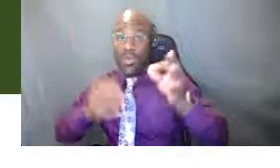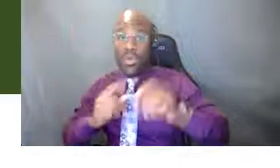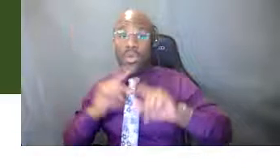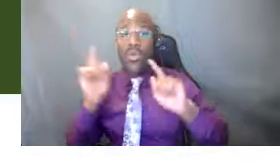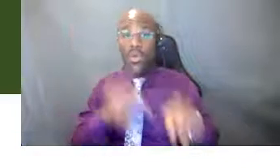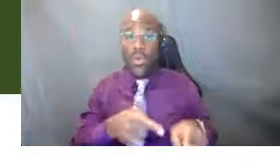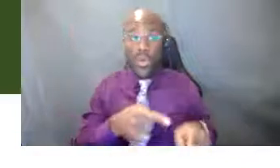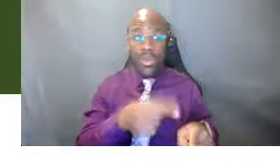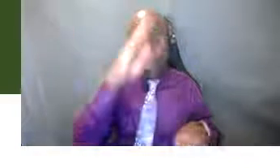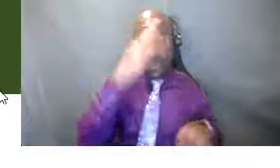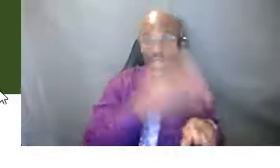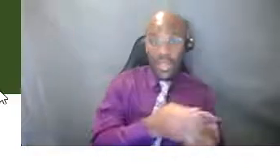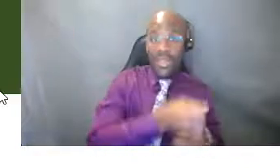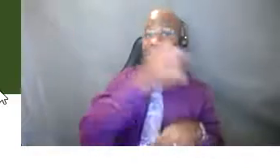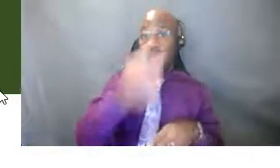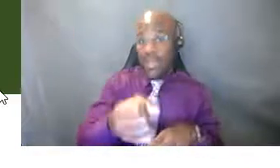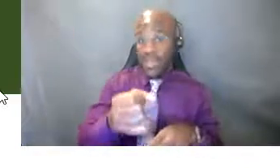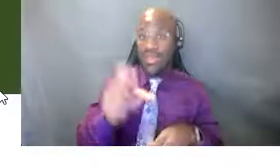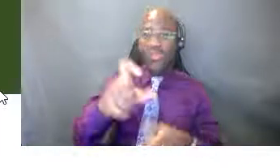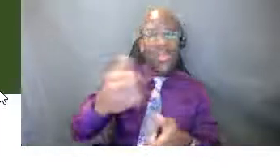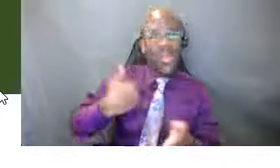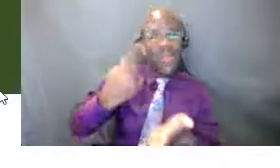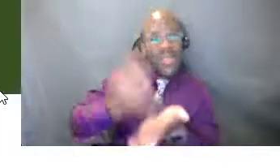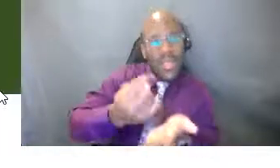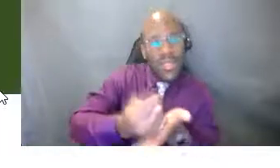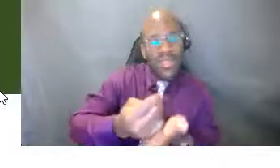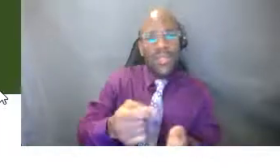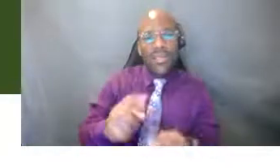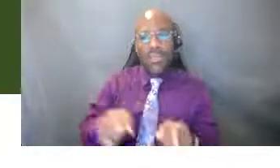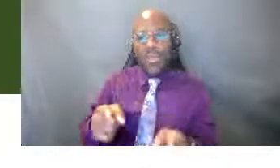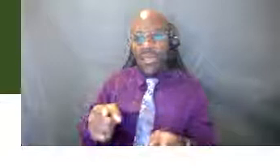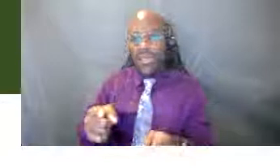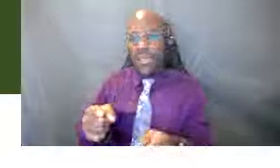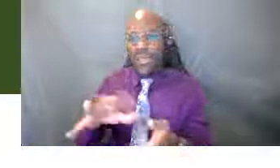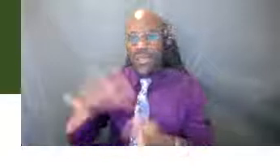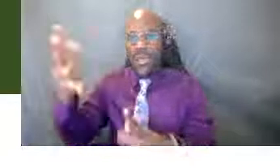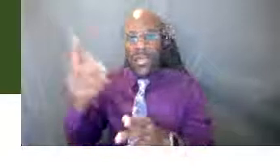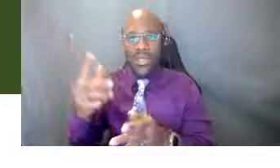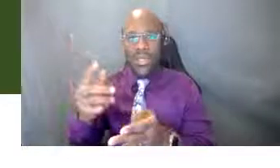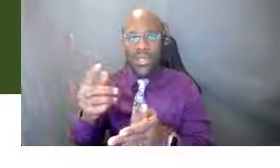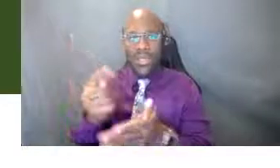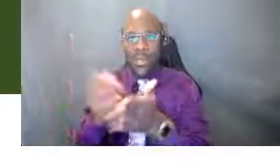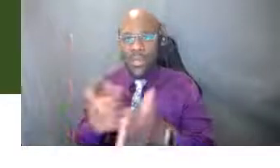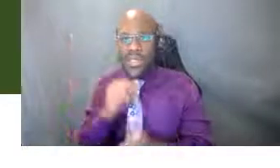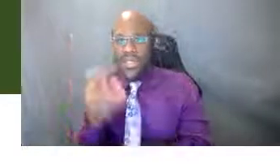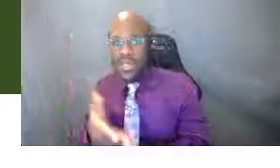was completely unhelpful for making sure that the individual complies with that court order.